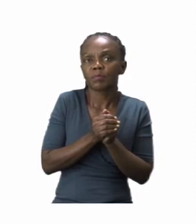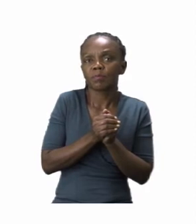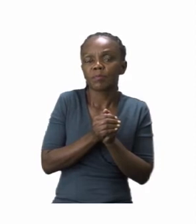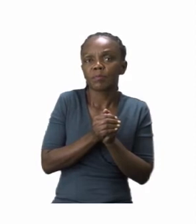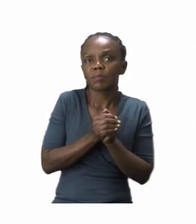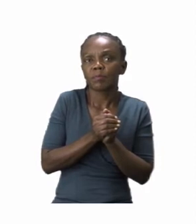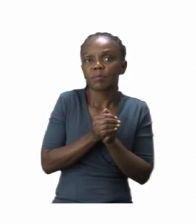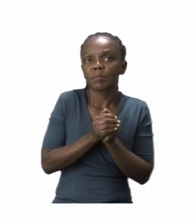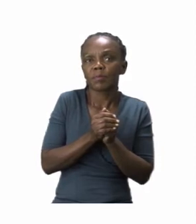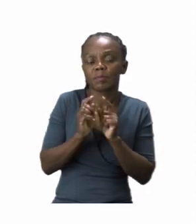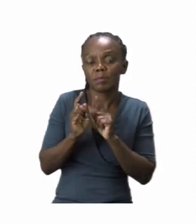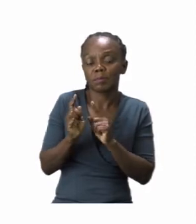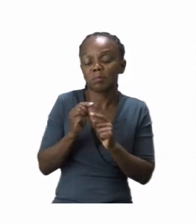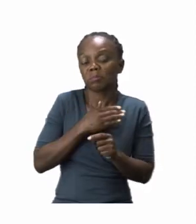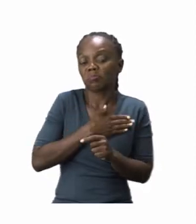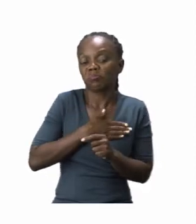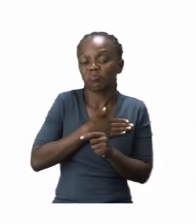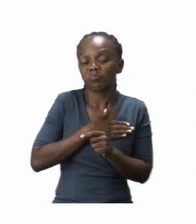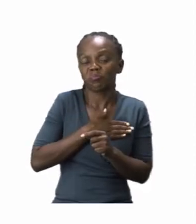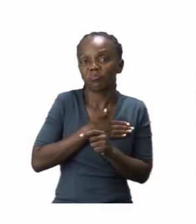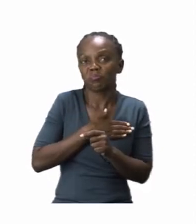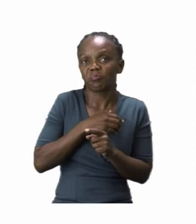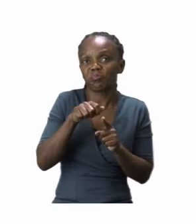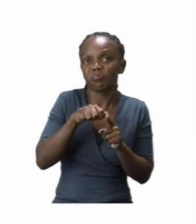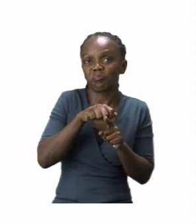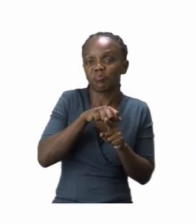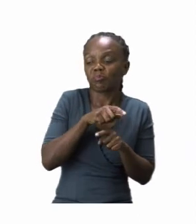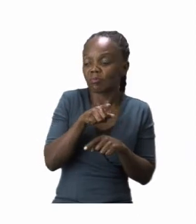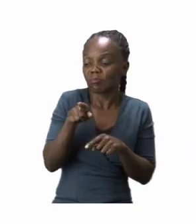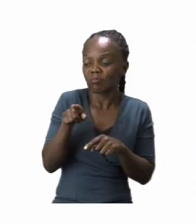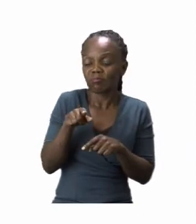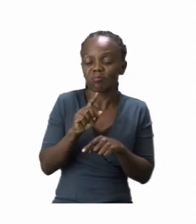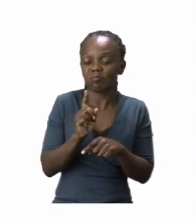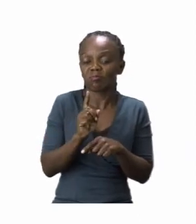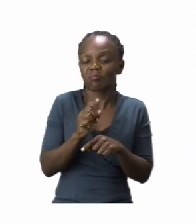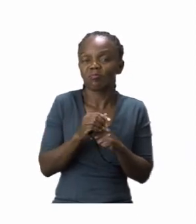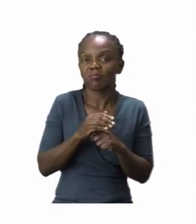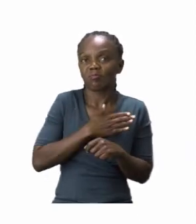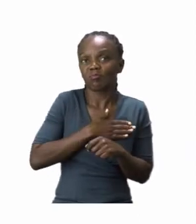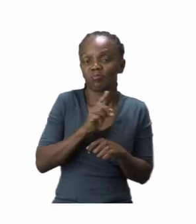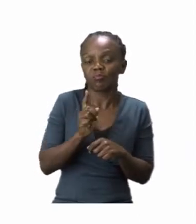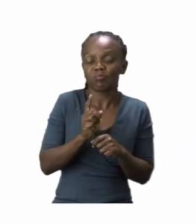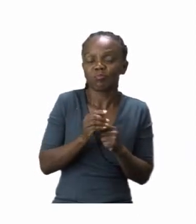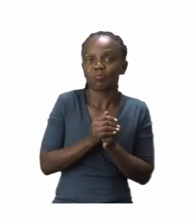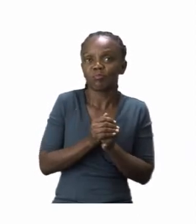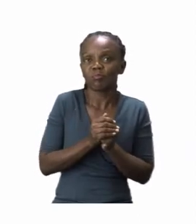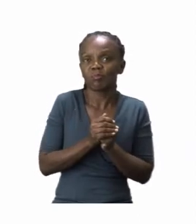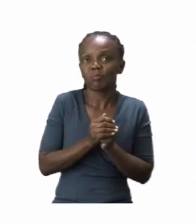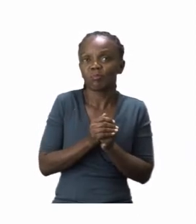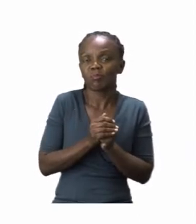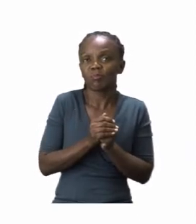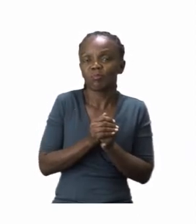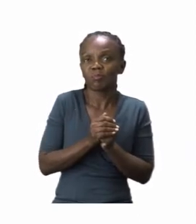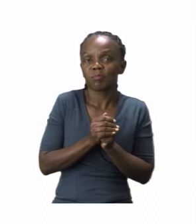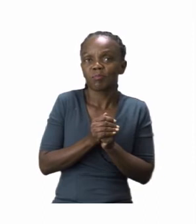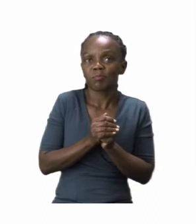banana. What is your favorite fruit? So before we do anything, or before I ask you to do it by